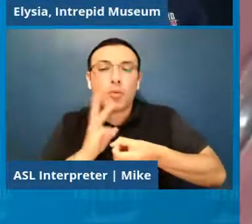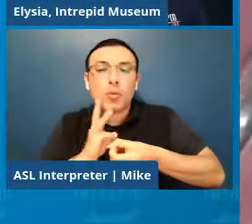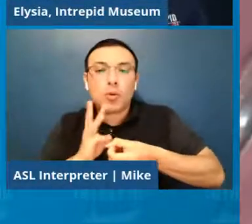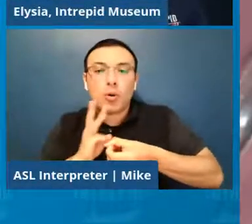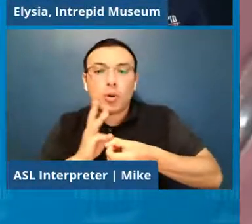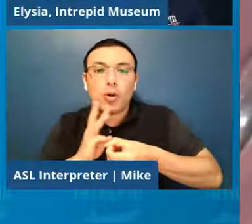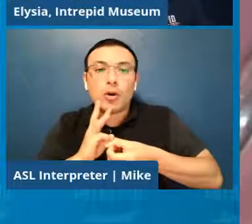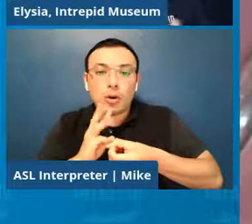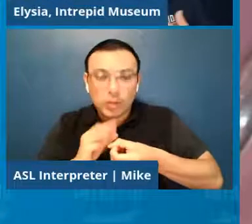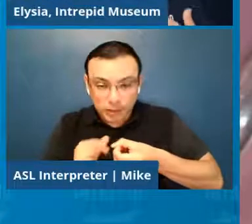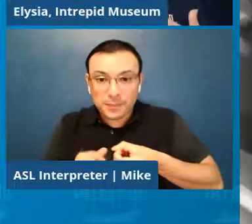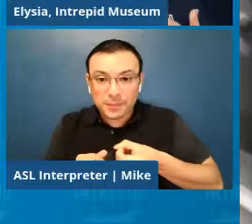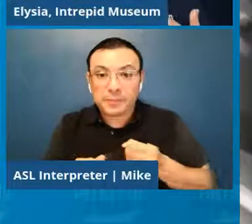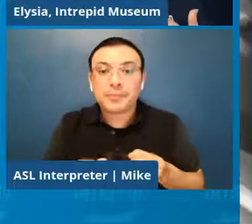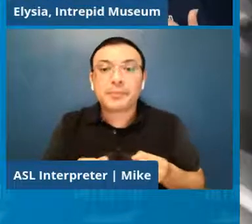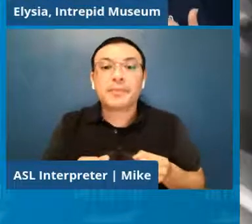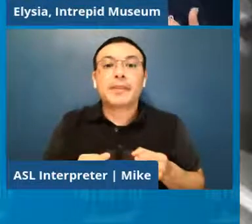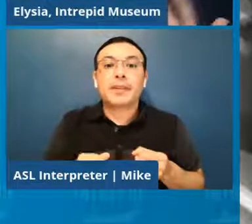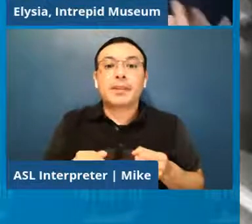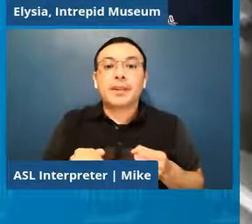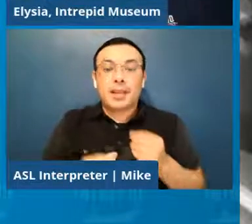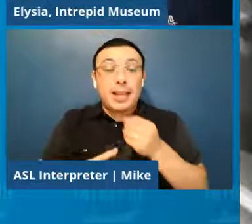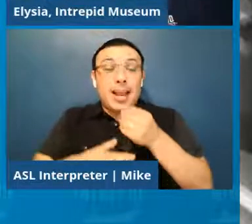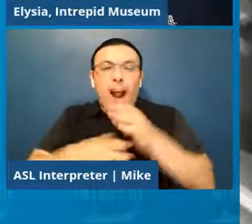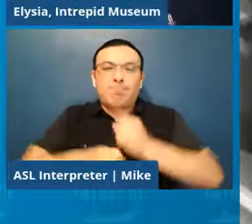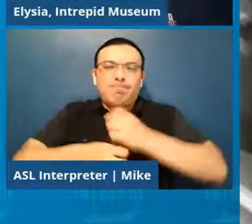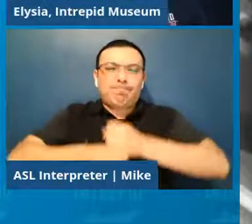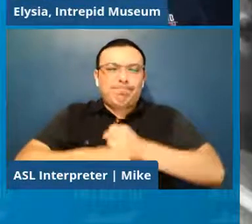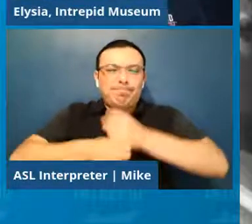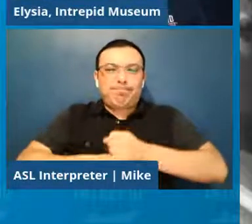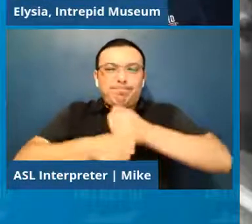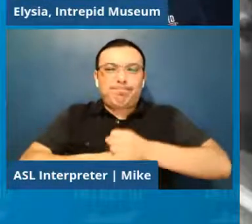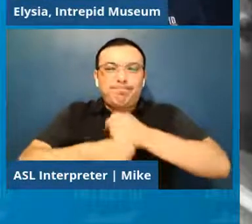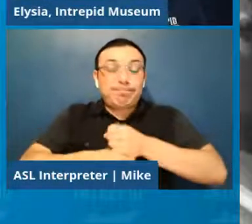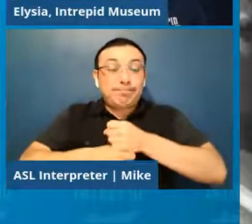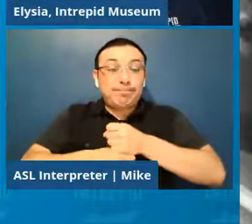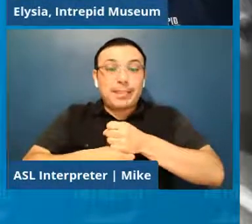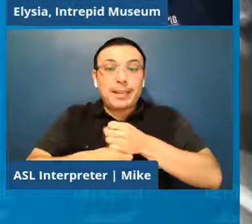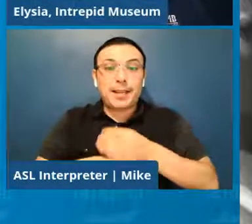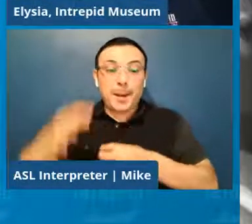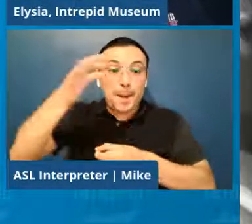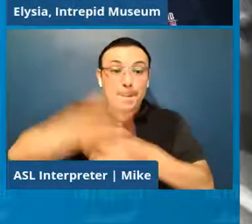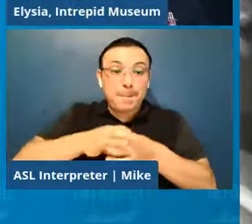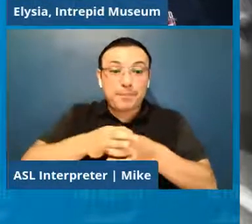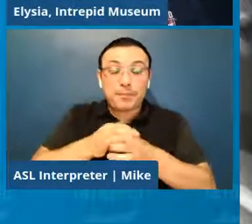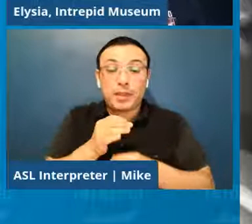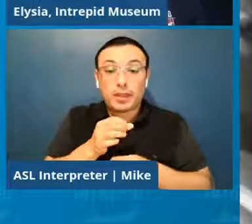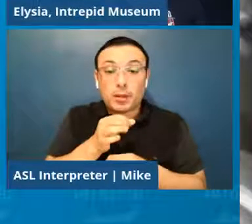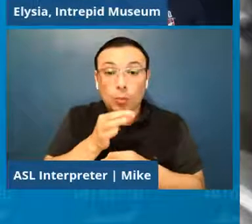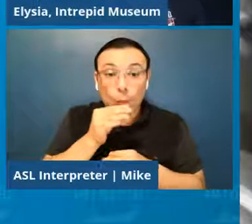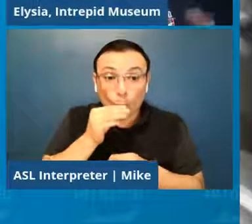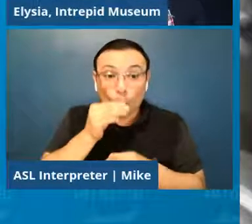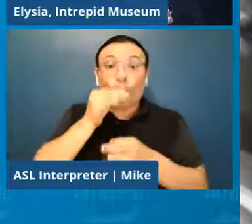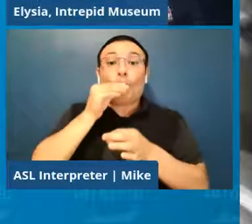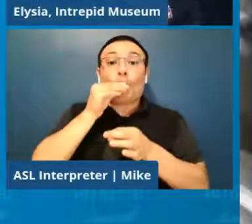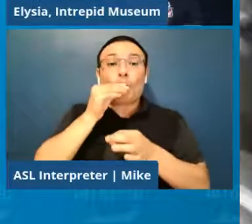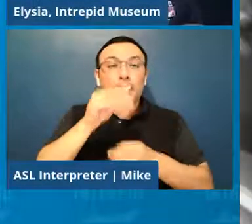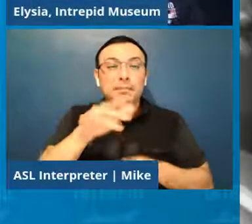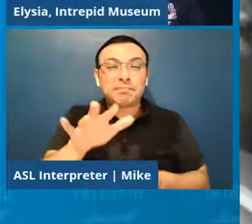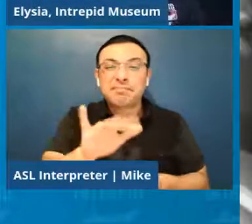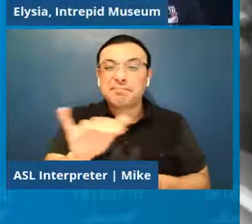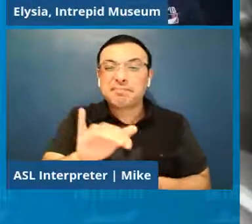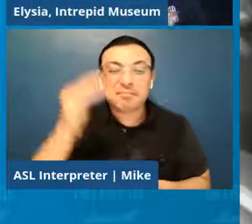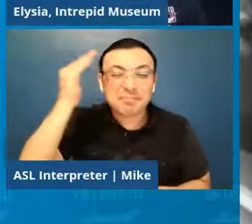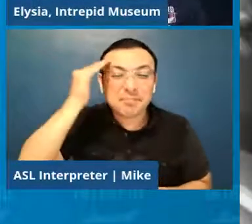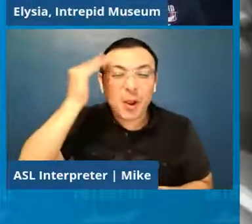brought on board, they would mash it all up and then squeeze it out to eat. Just kind of like if you've ever had Go-Gurt, right? The